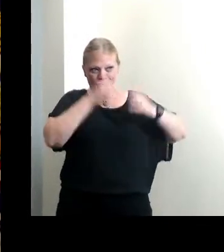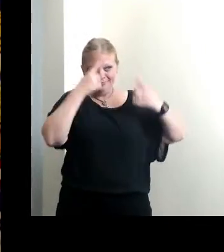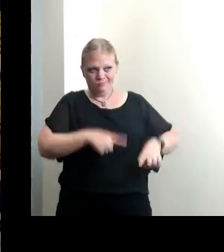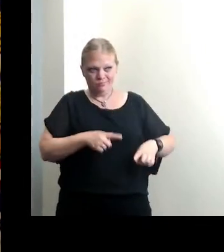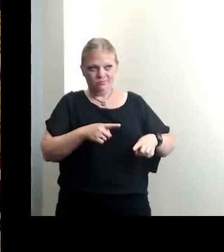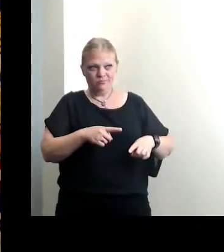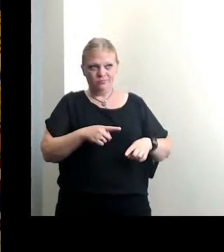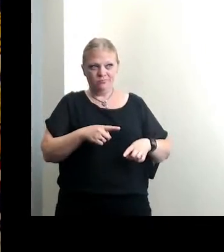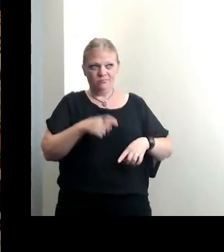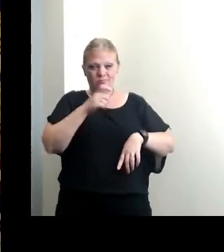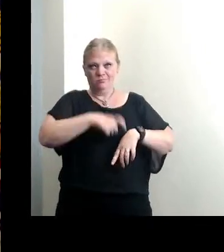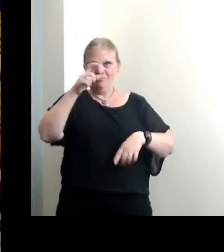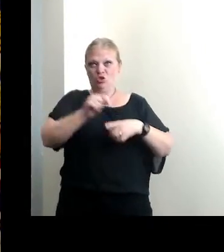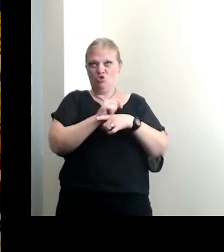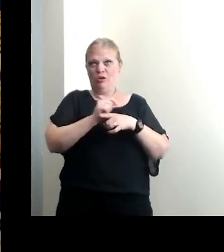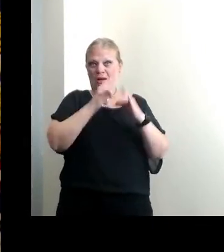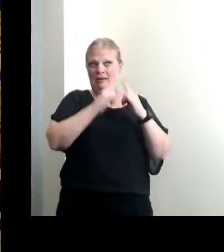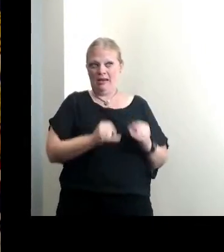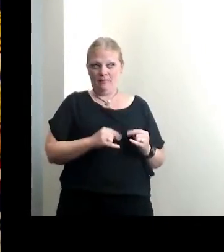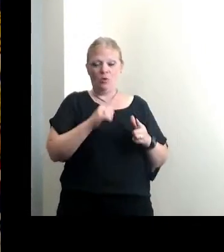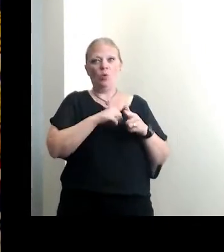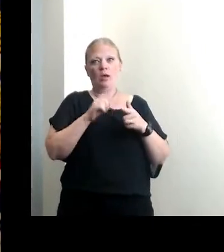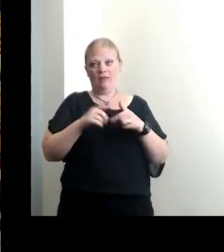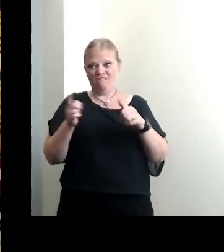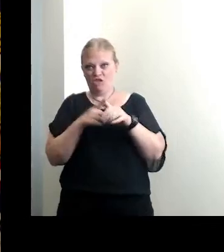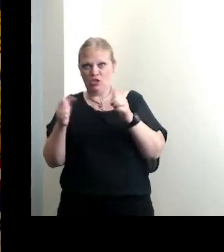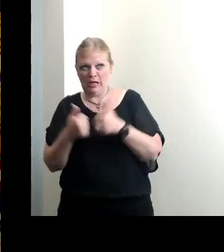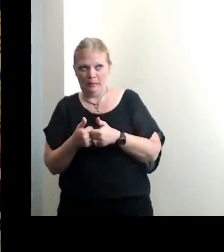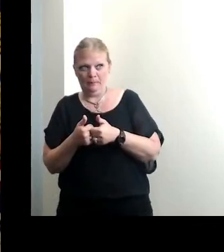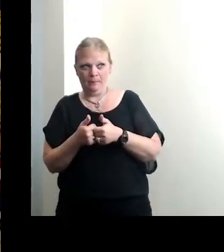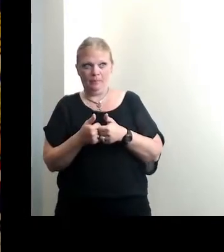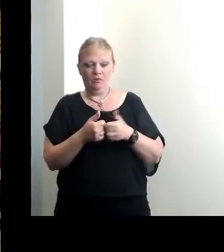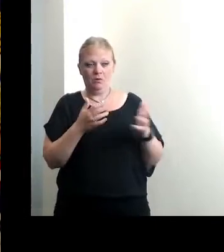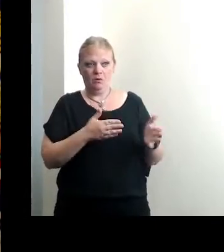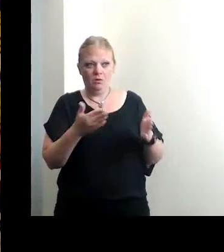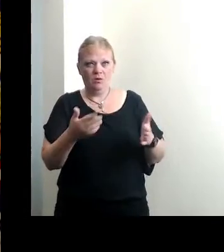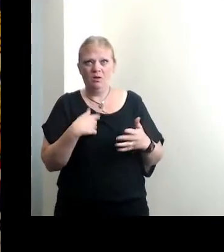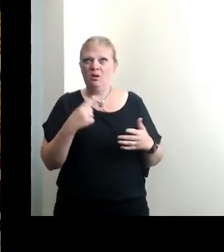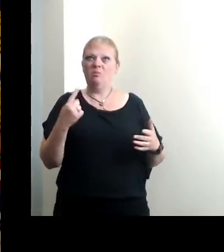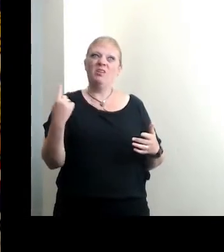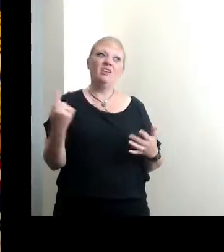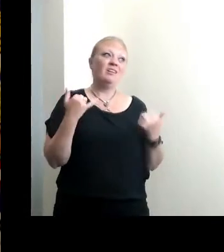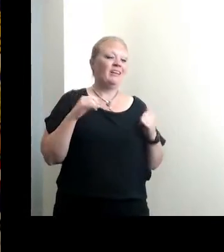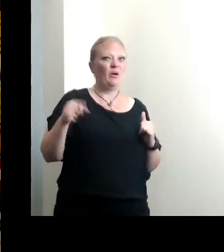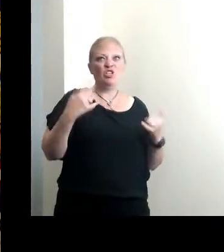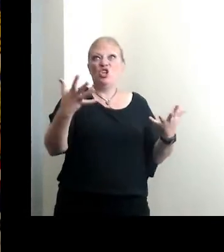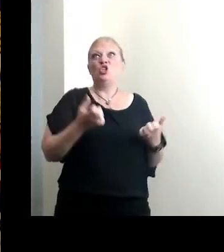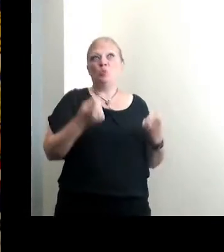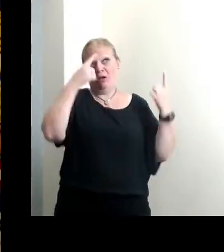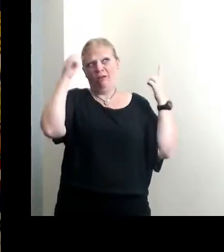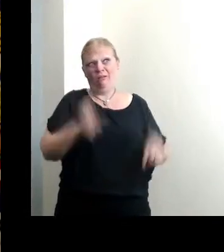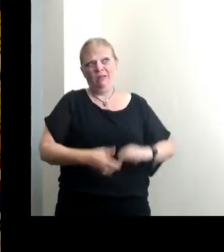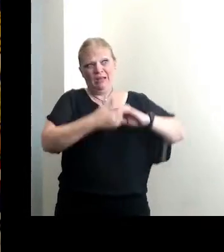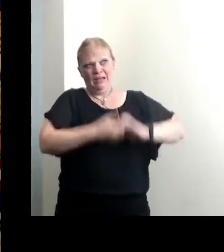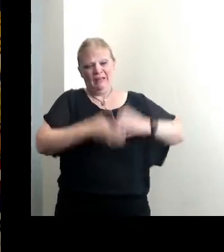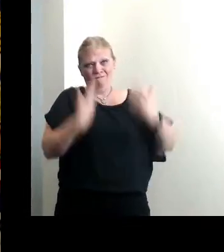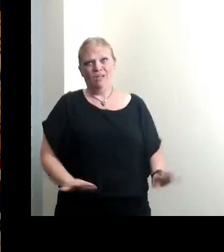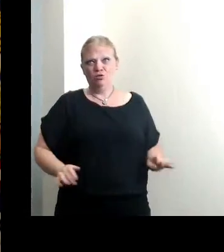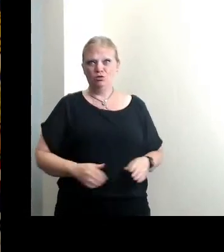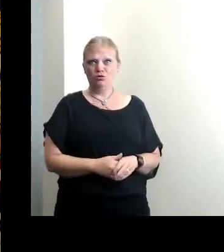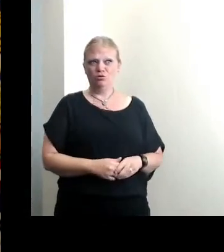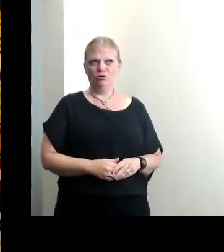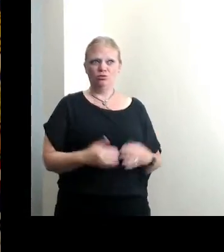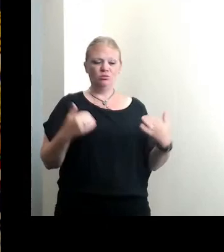camp. And then I said, I want to get a deal done by the first game. And I was like, I just want to get a deal done. I have